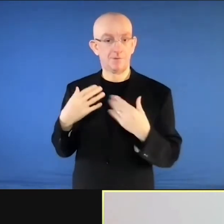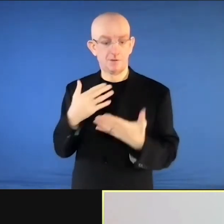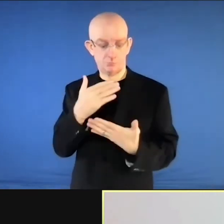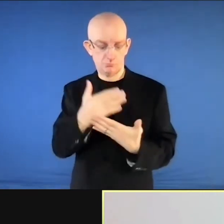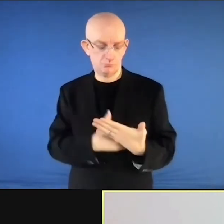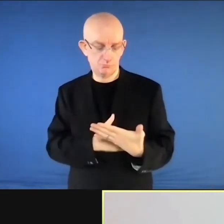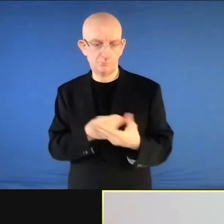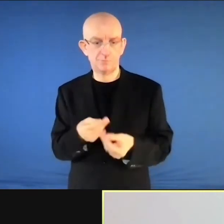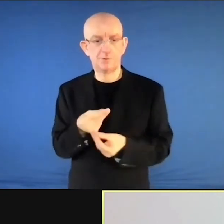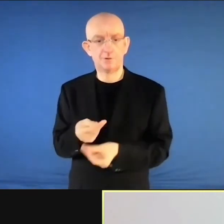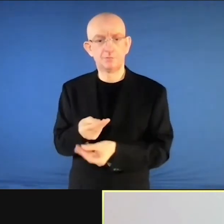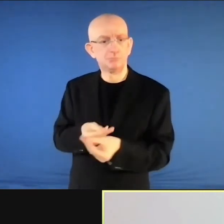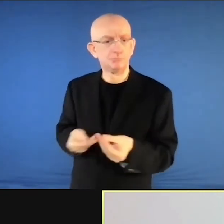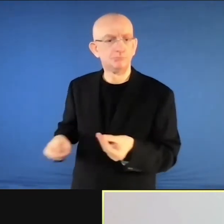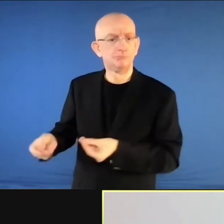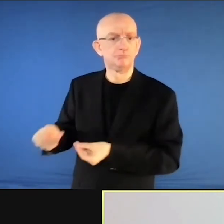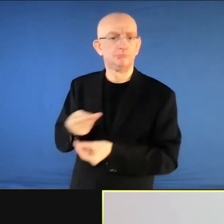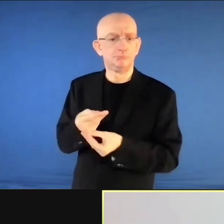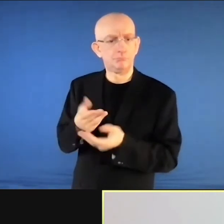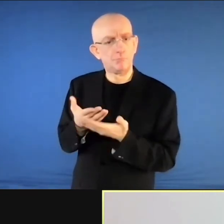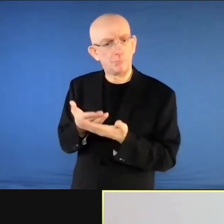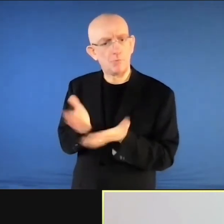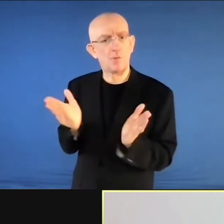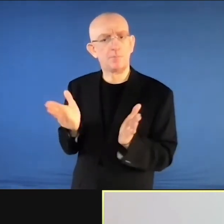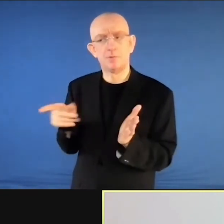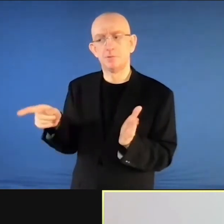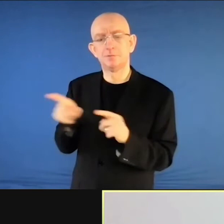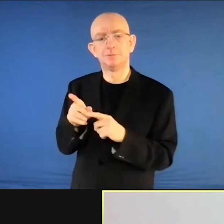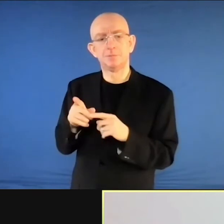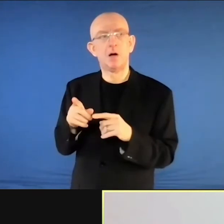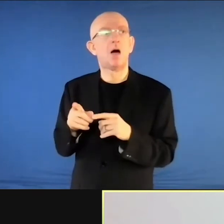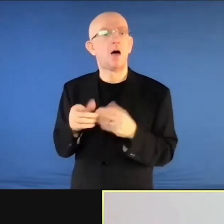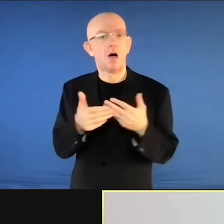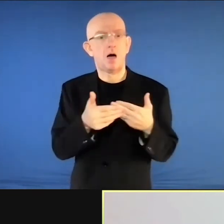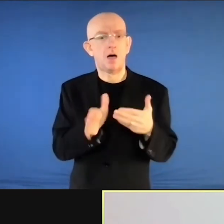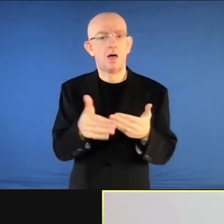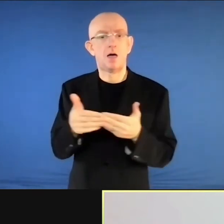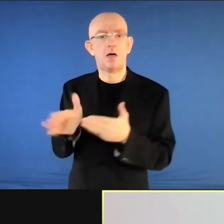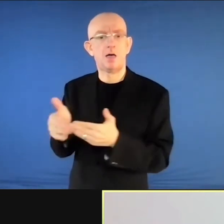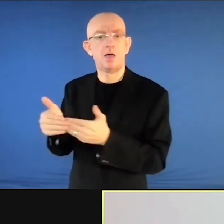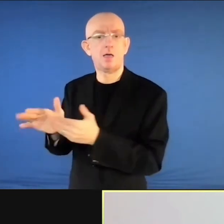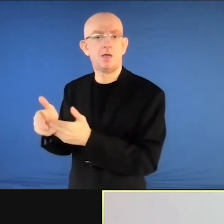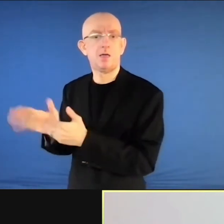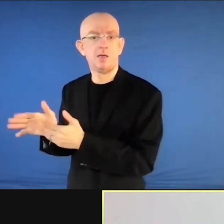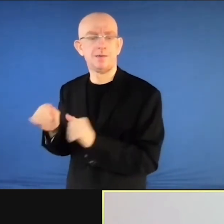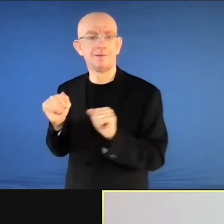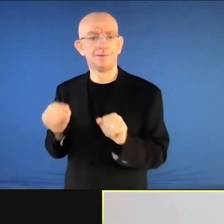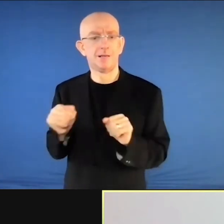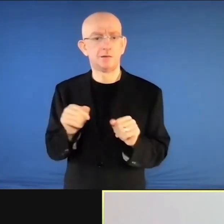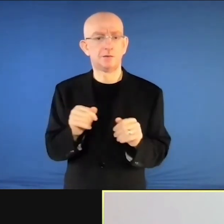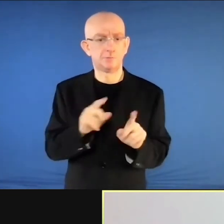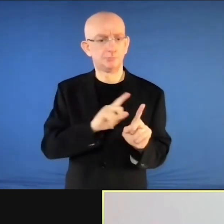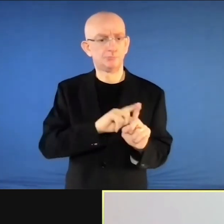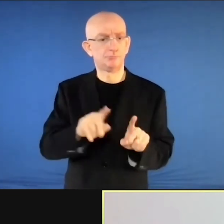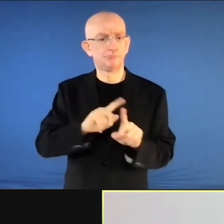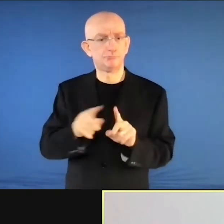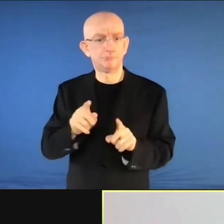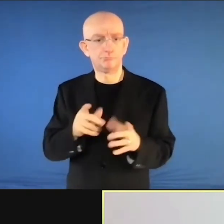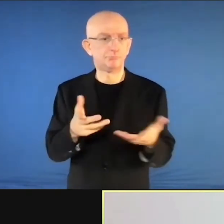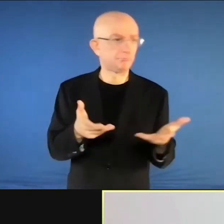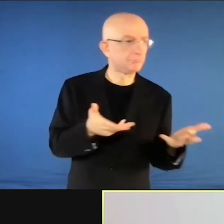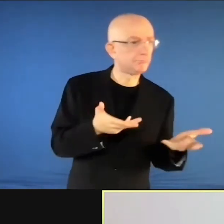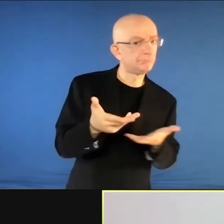also have more welcoming of scholars to do the research within the refugee camps. So that, I think, to my understand, that would be the